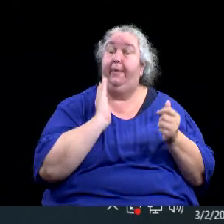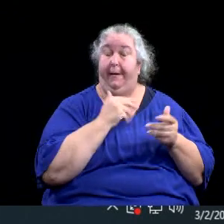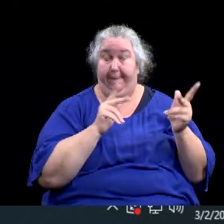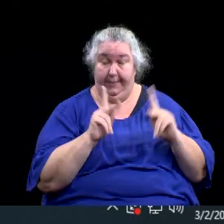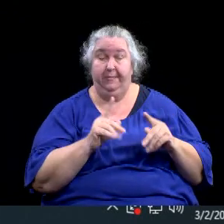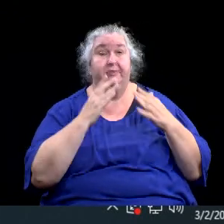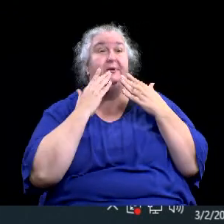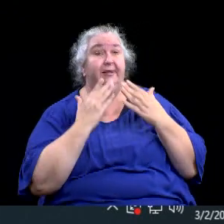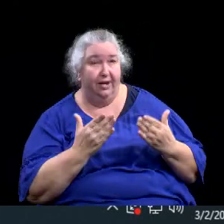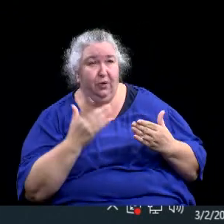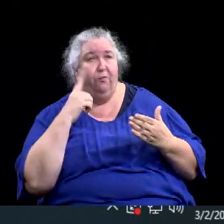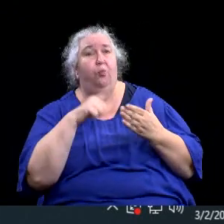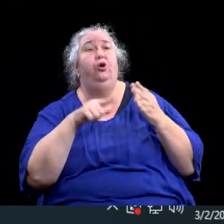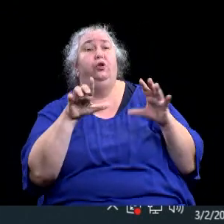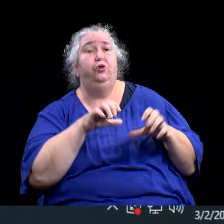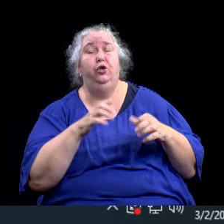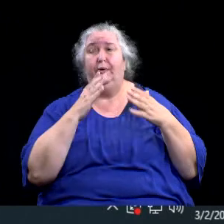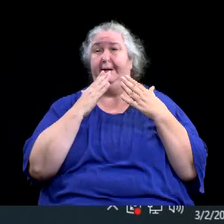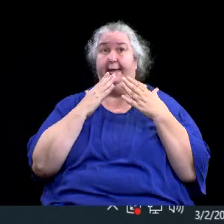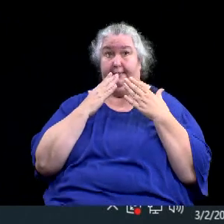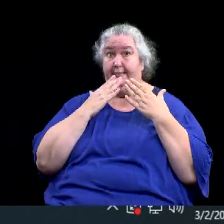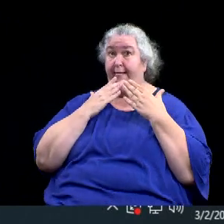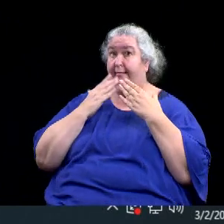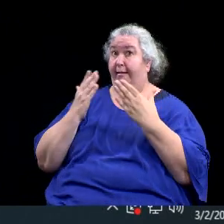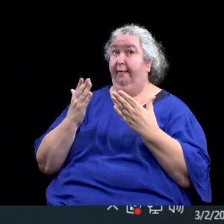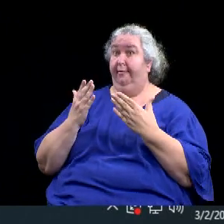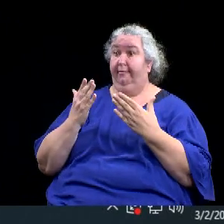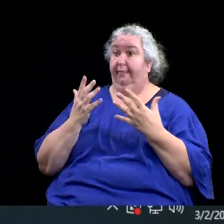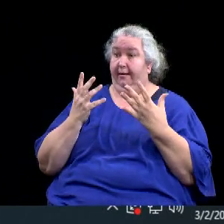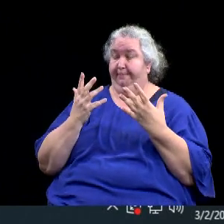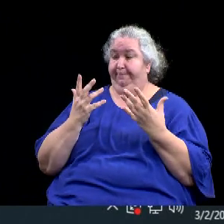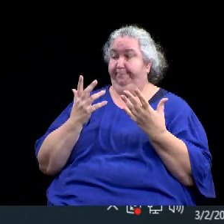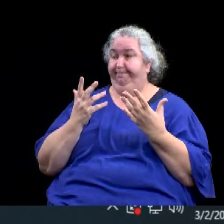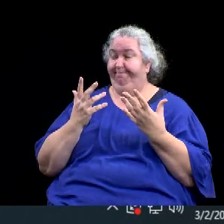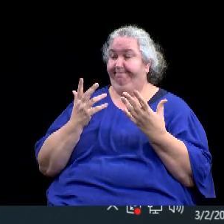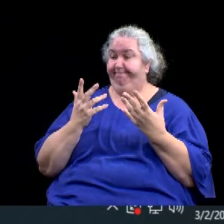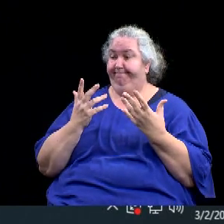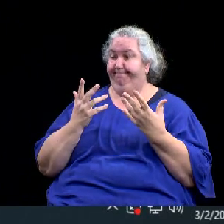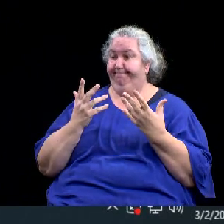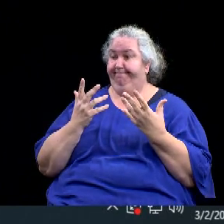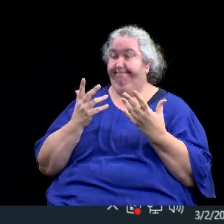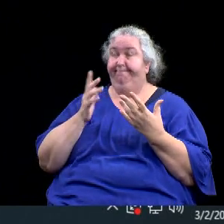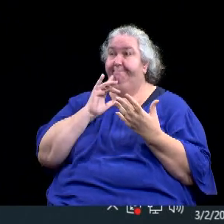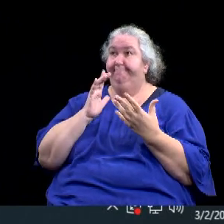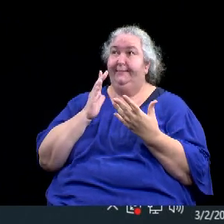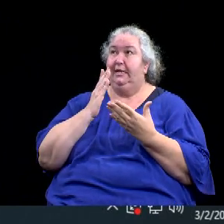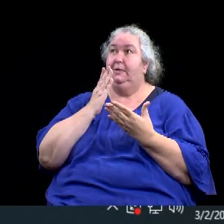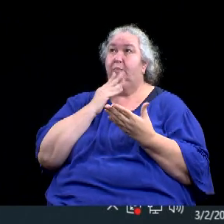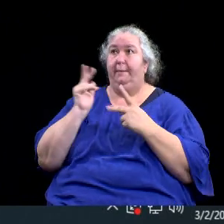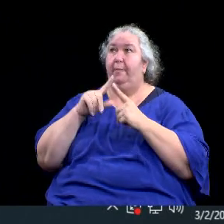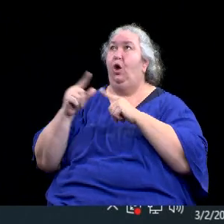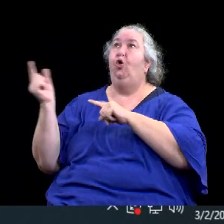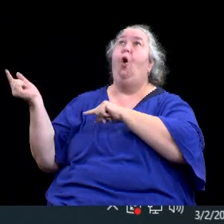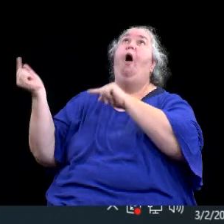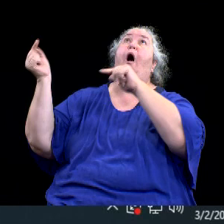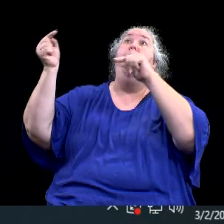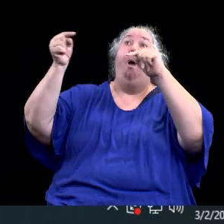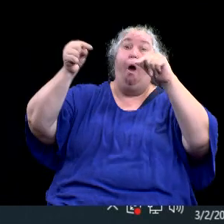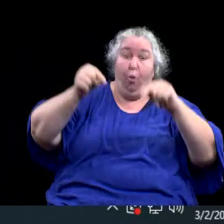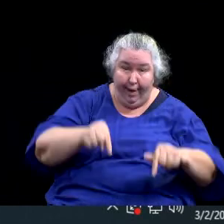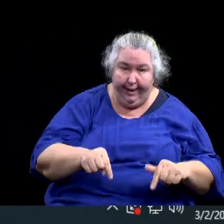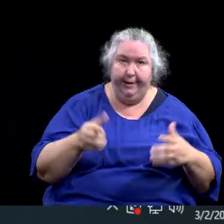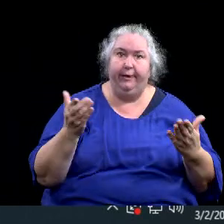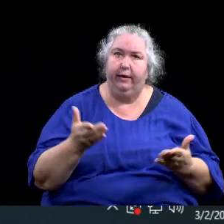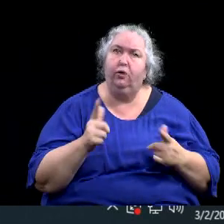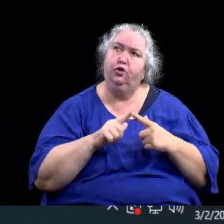these kind neighbors who came across the country to be neighbors to us. So thank you for saying that,